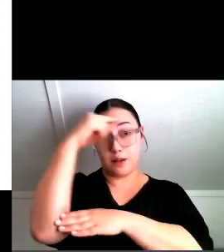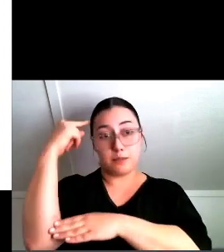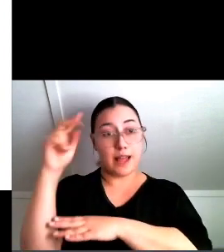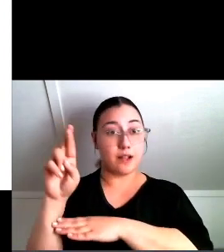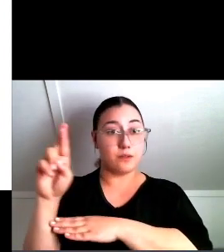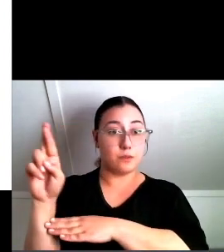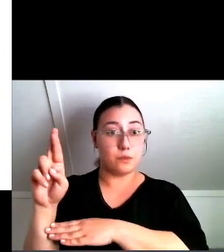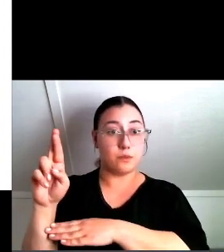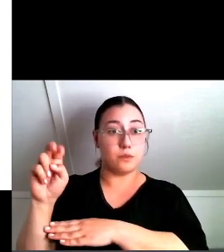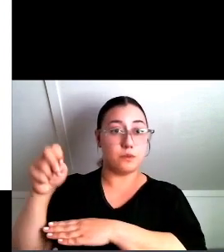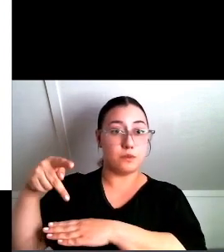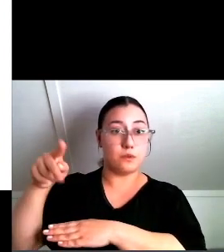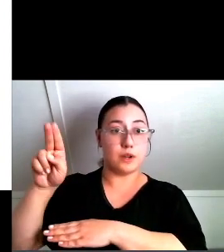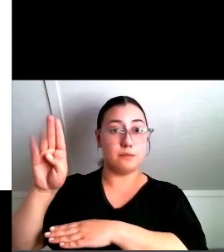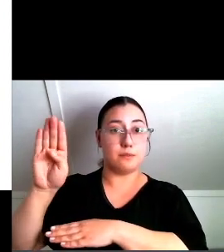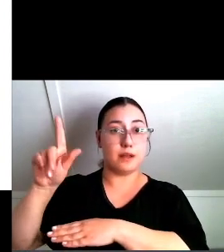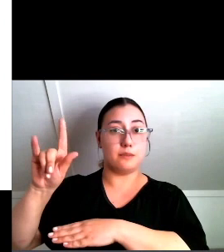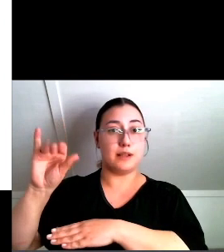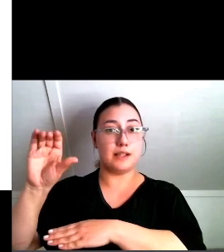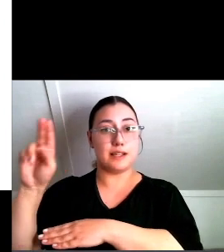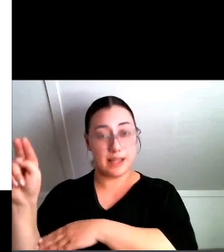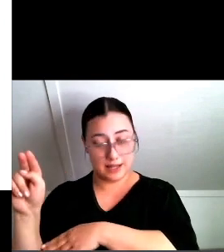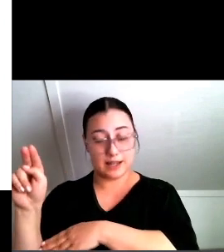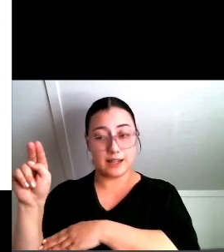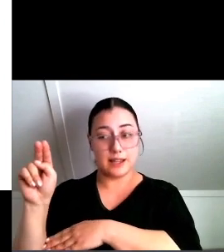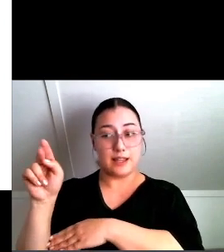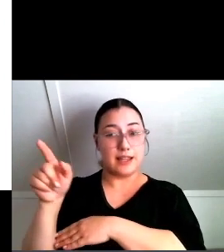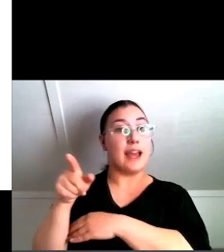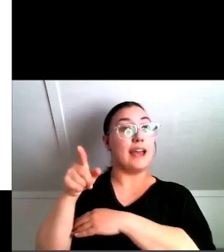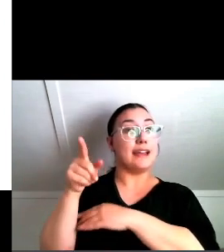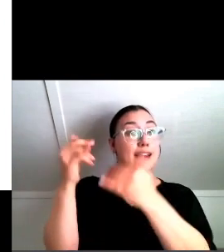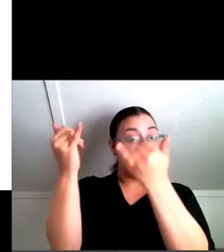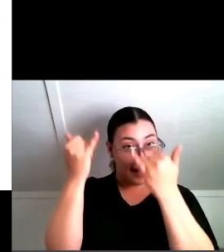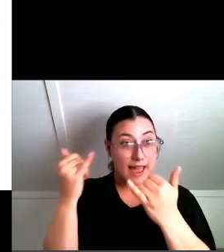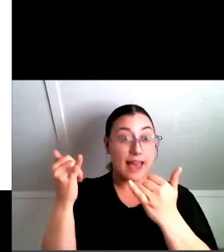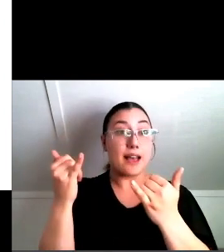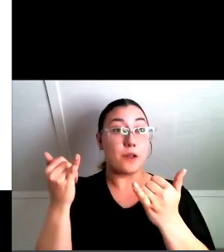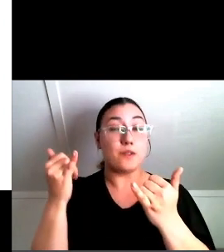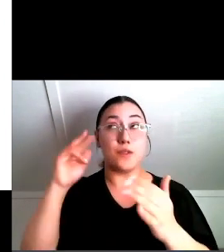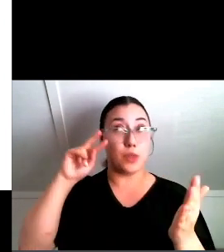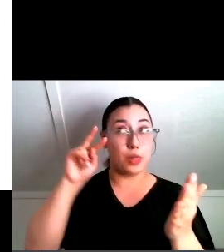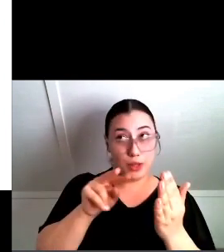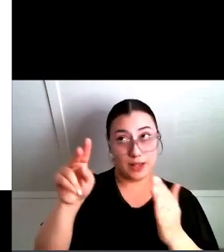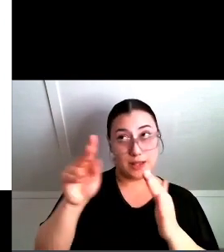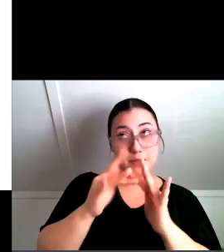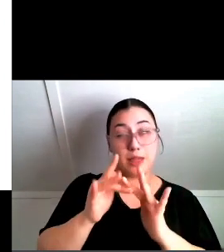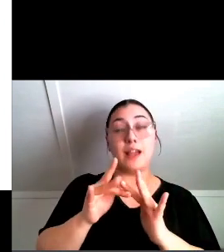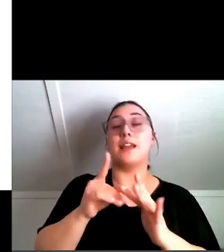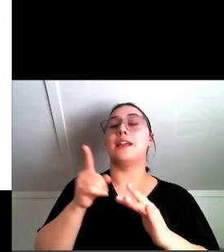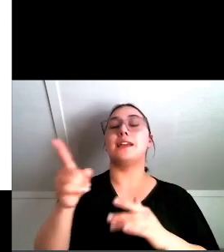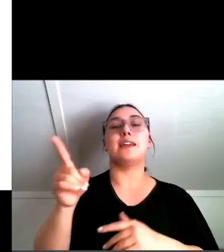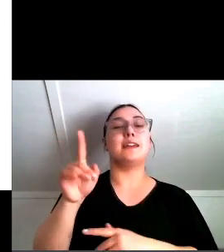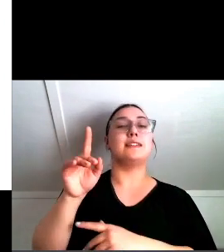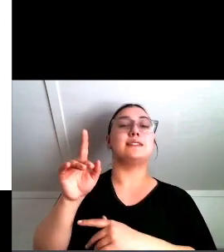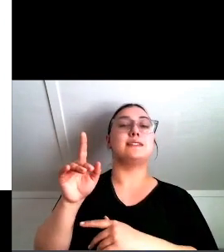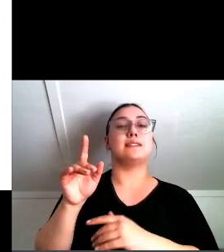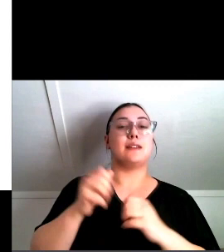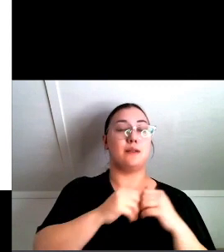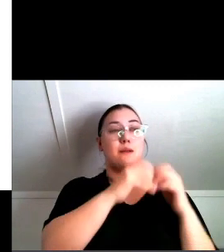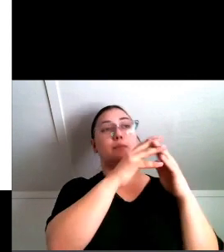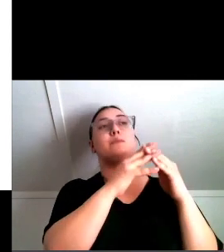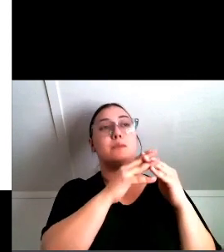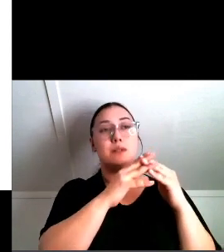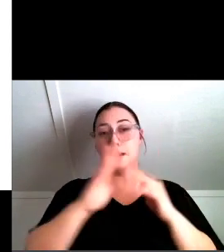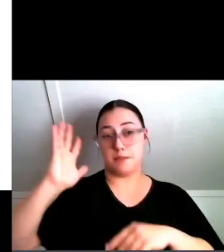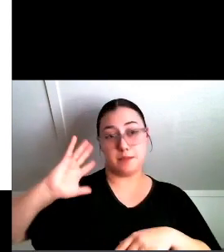He's a founding father. But that was not the case so many years ago. Working on projects through our sort of